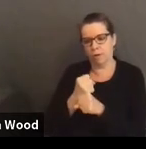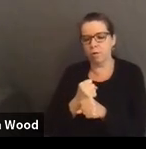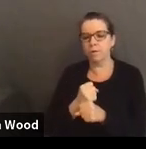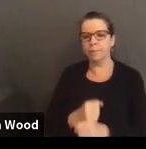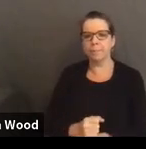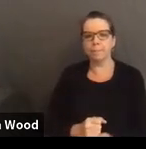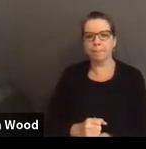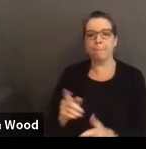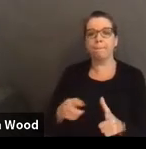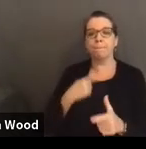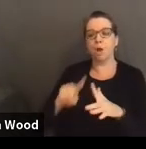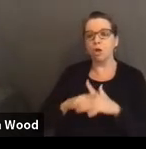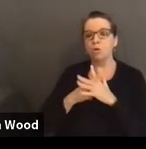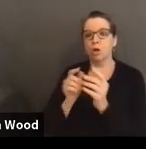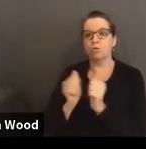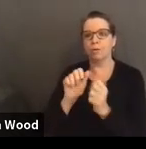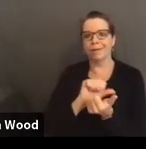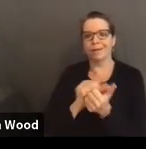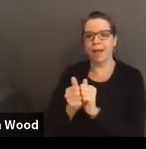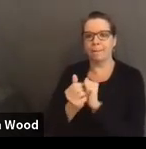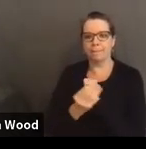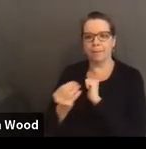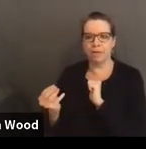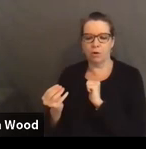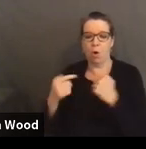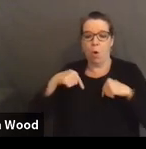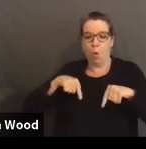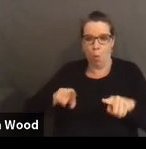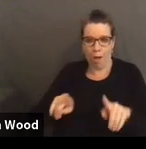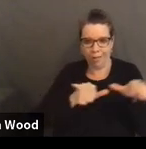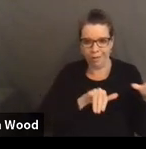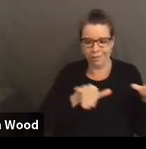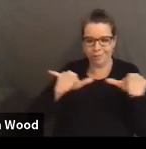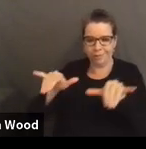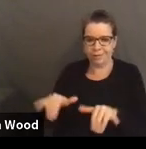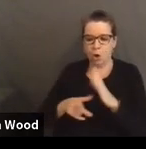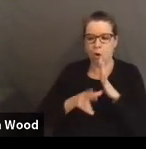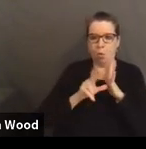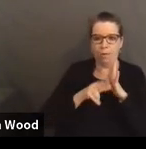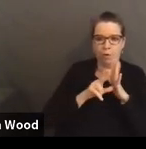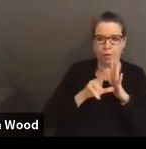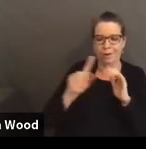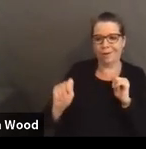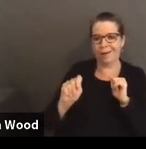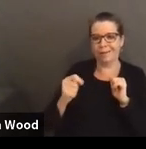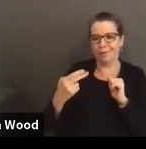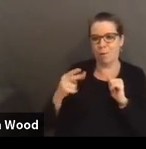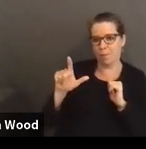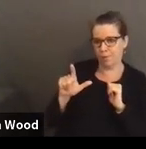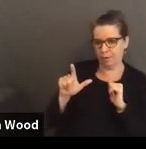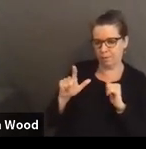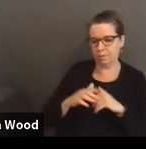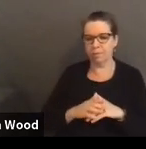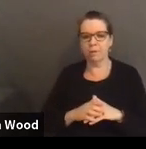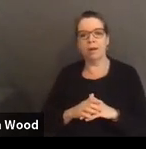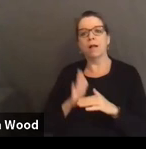to then launch with those adapted materials while simultaneously reviewing the Texas Home Learning. This would